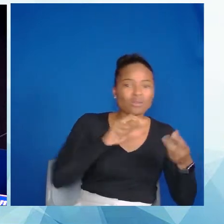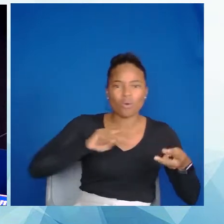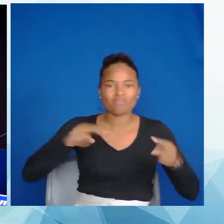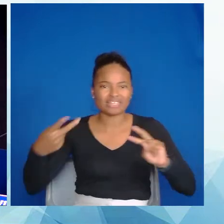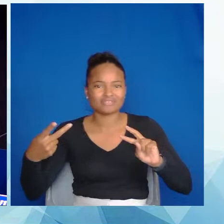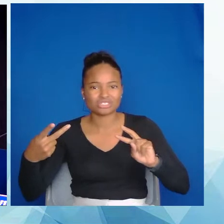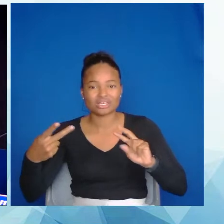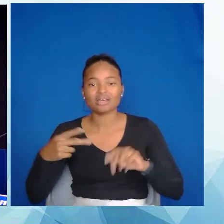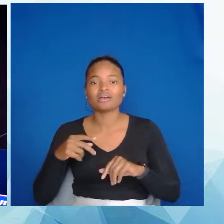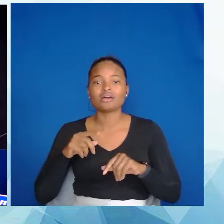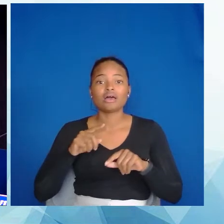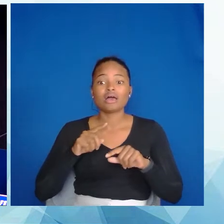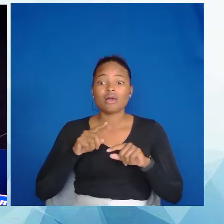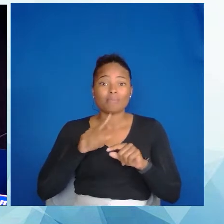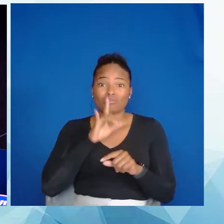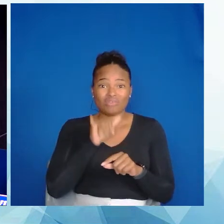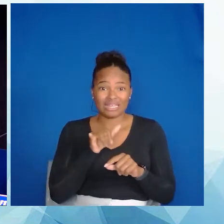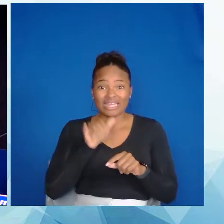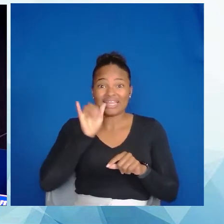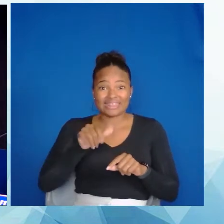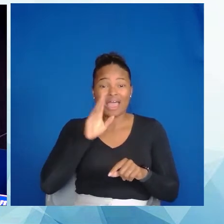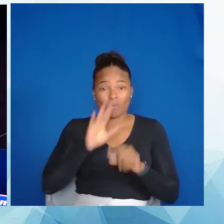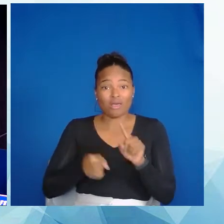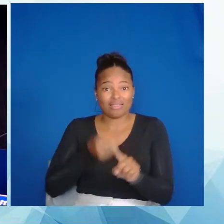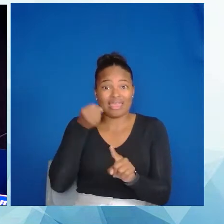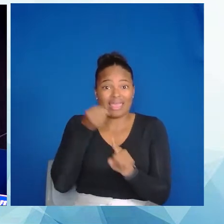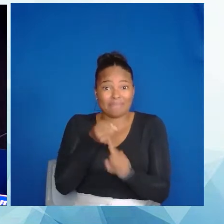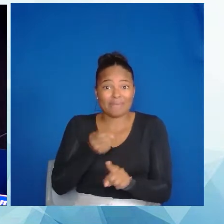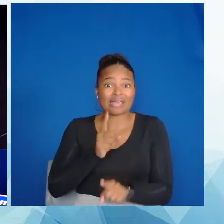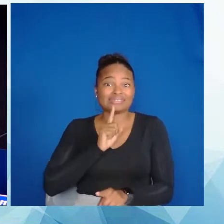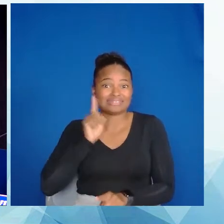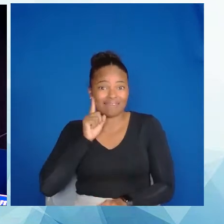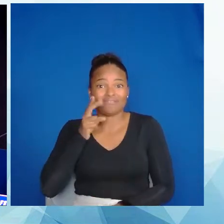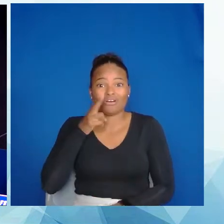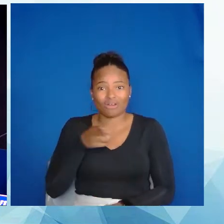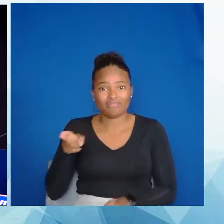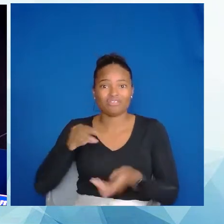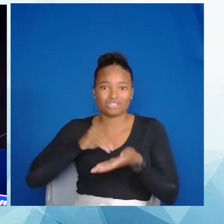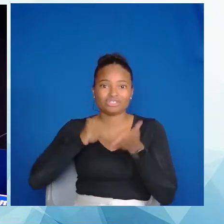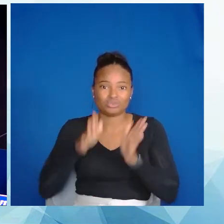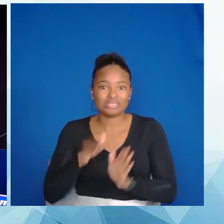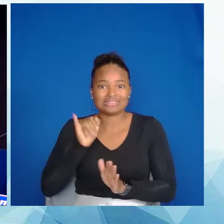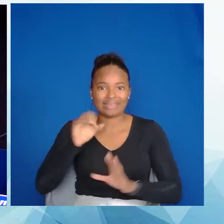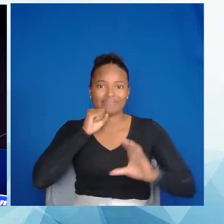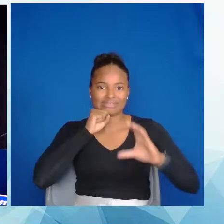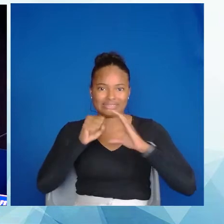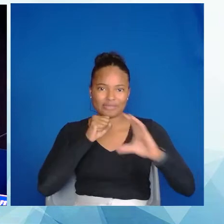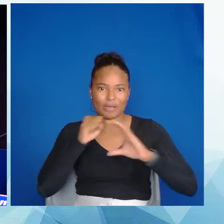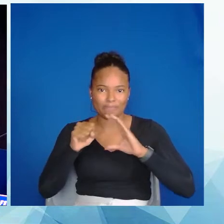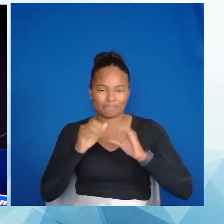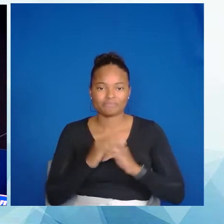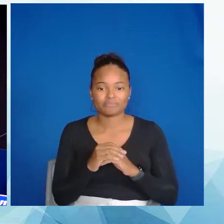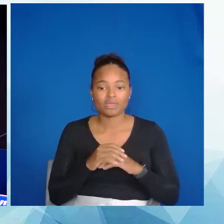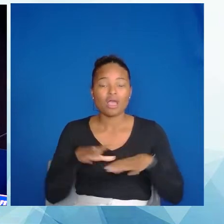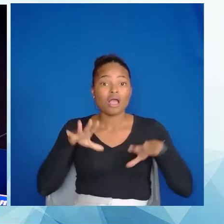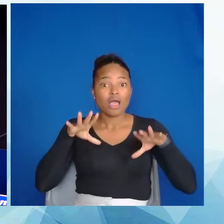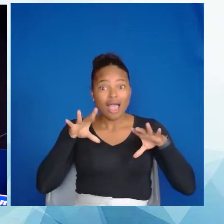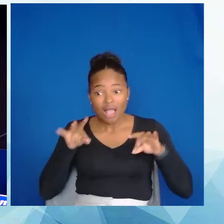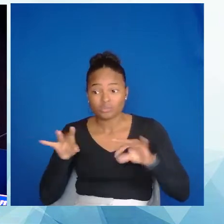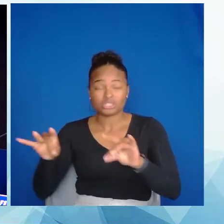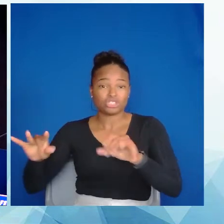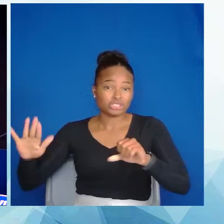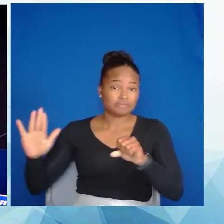But either way, that will impact the deaf or hard of hearing students. Acquisition of a full